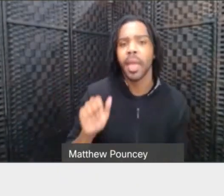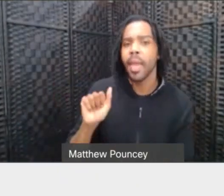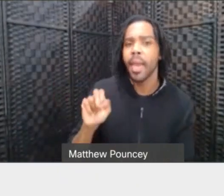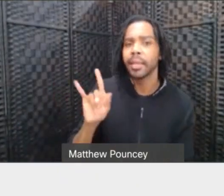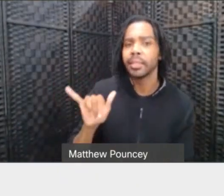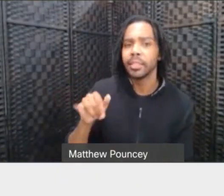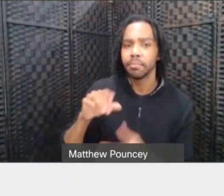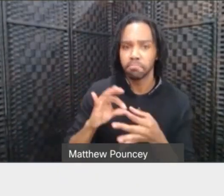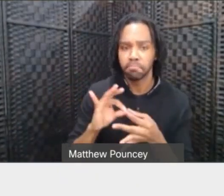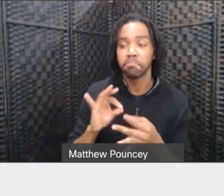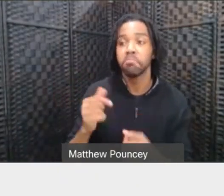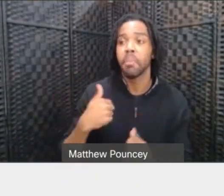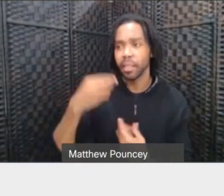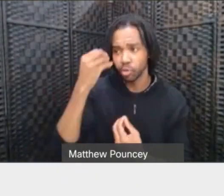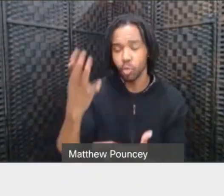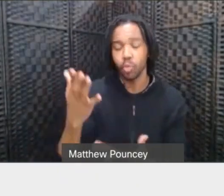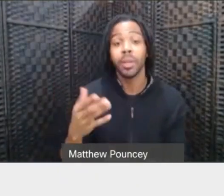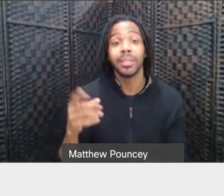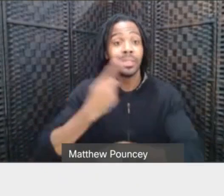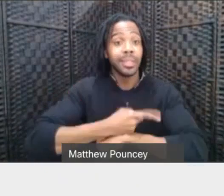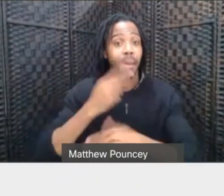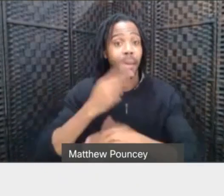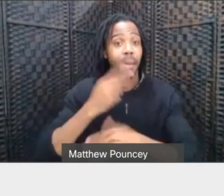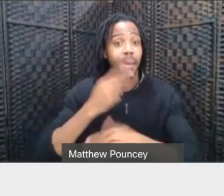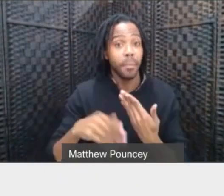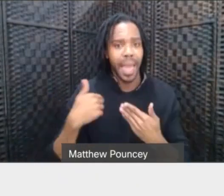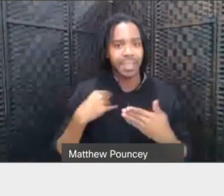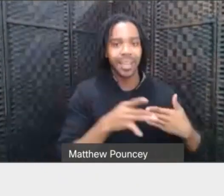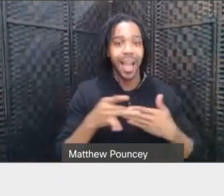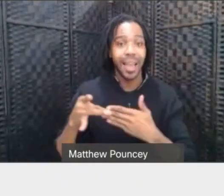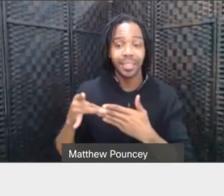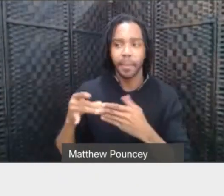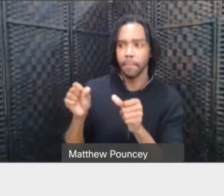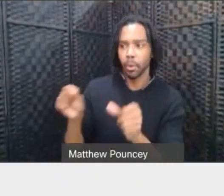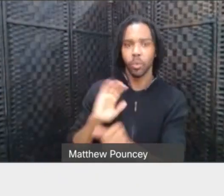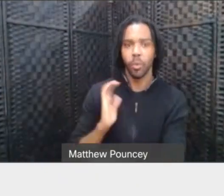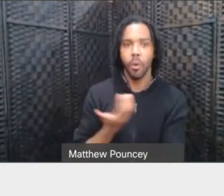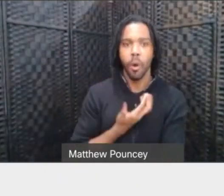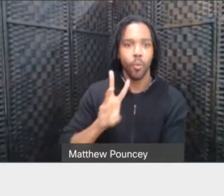was guidance on day programs that was put together that can be found on our website.